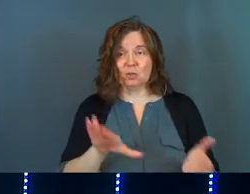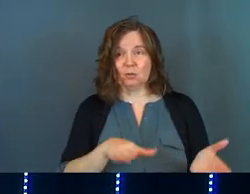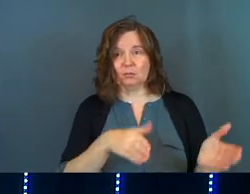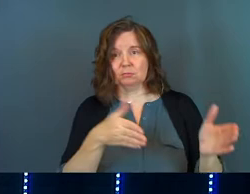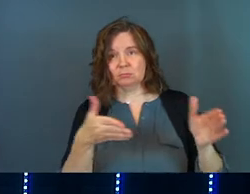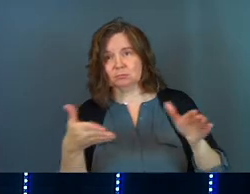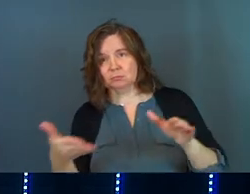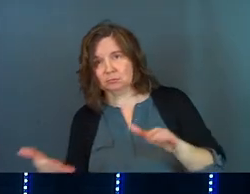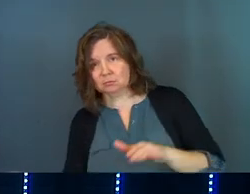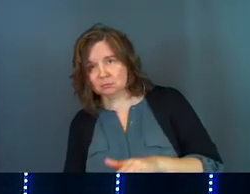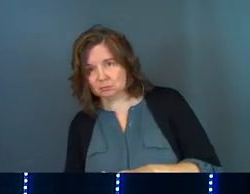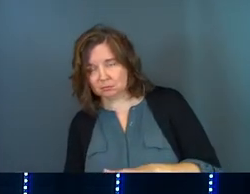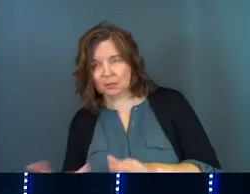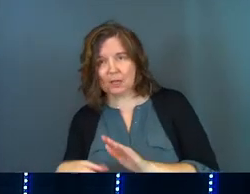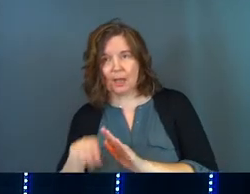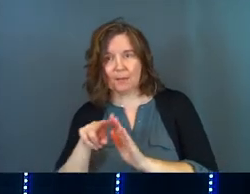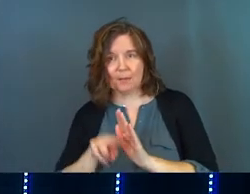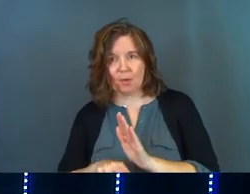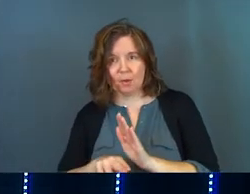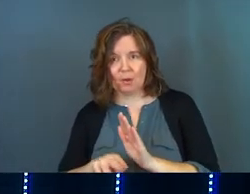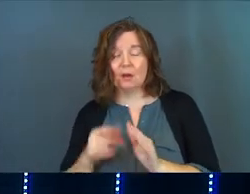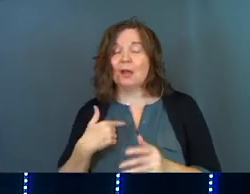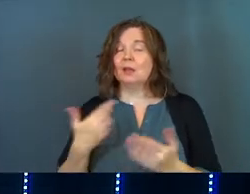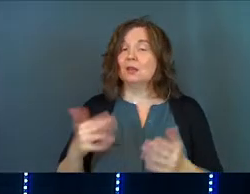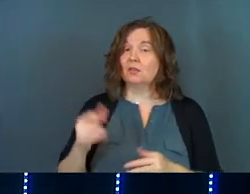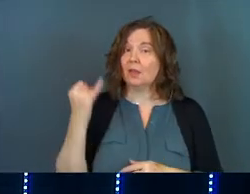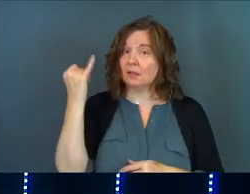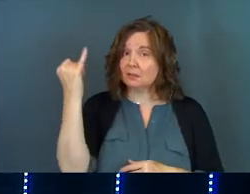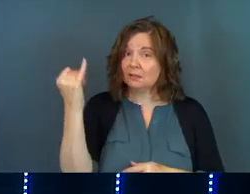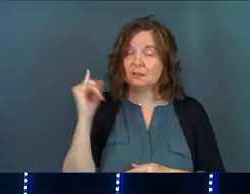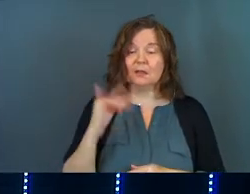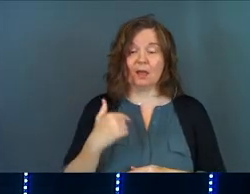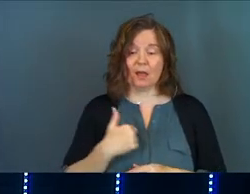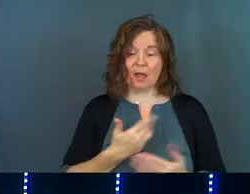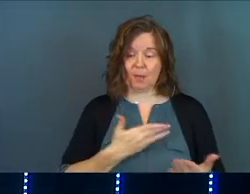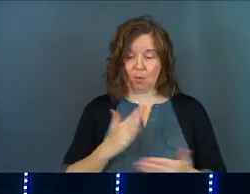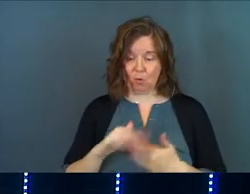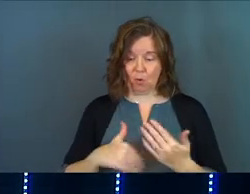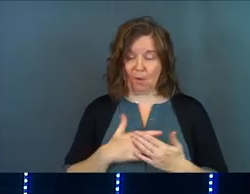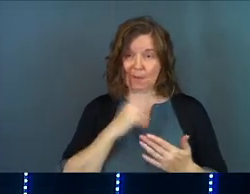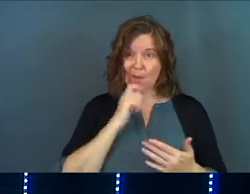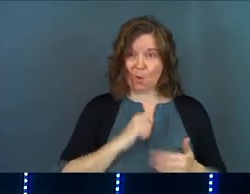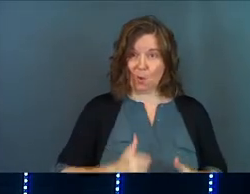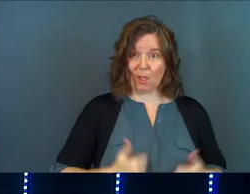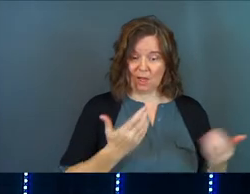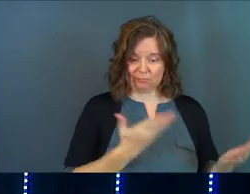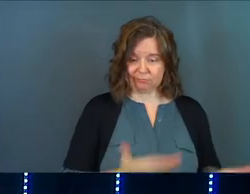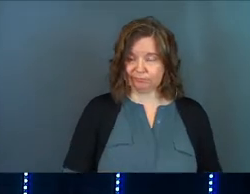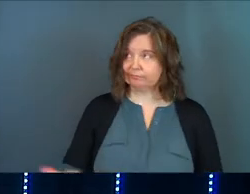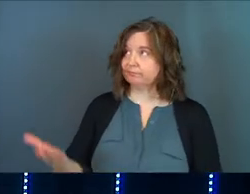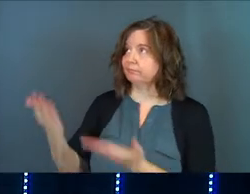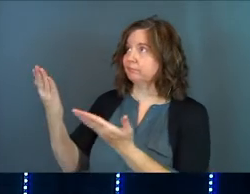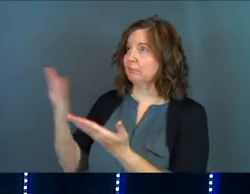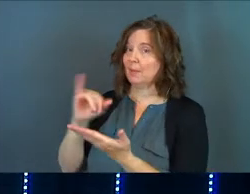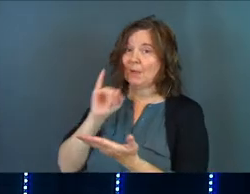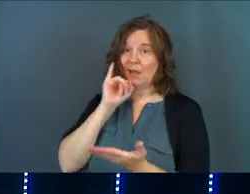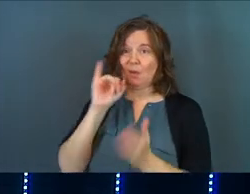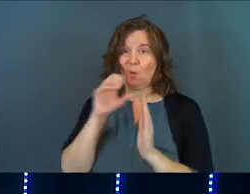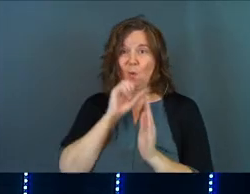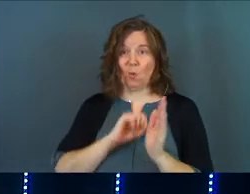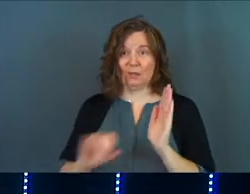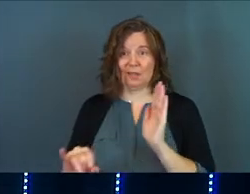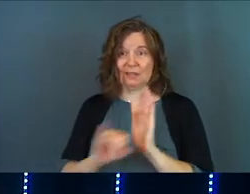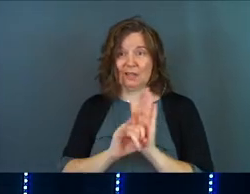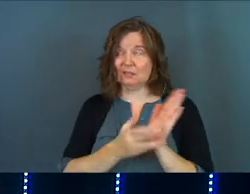got buried. And here's the idea, is I bring all my old life to God and all my old identities,